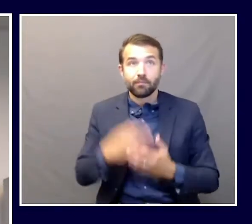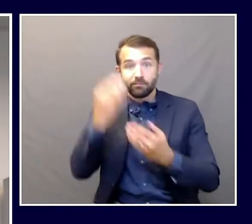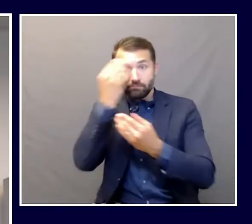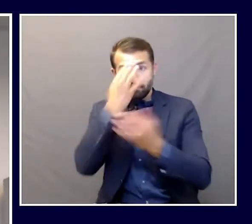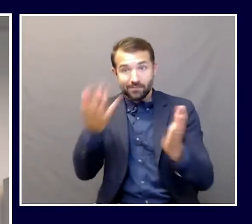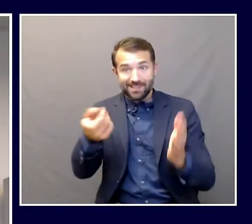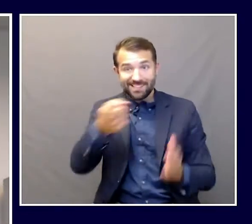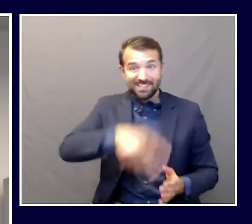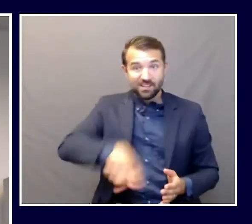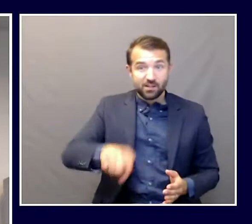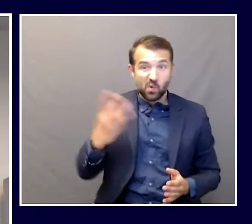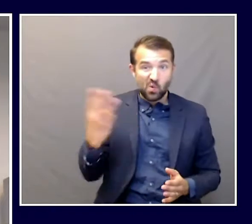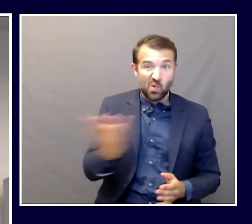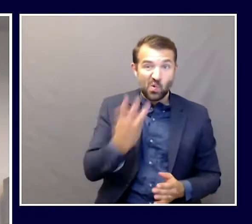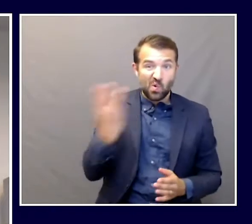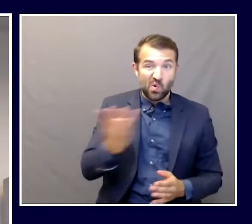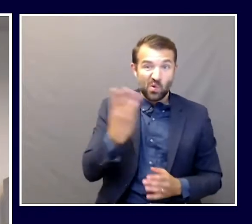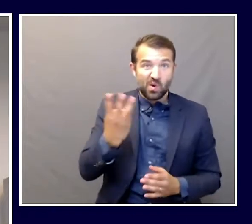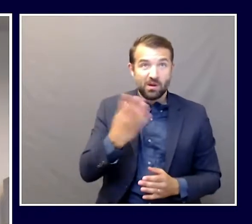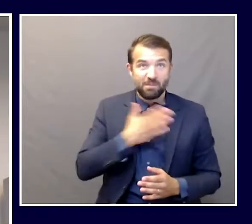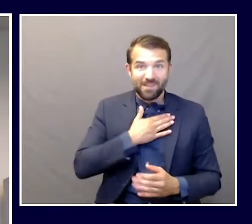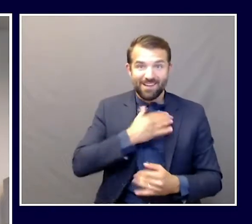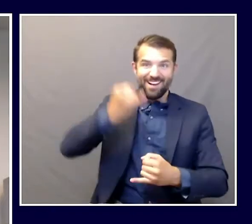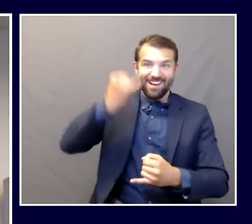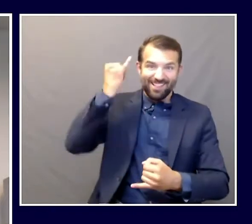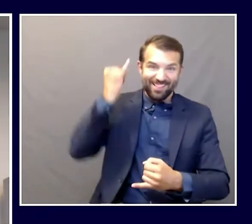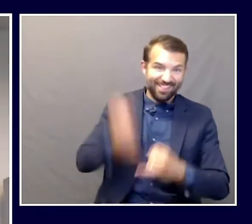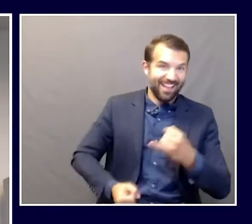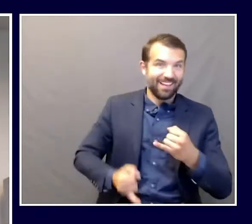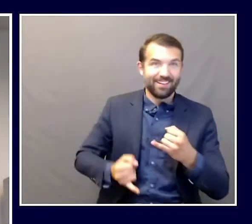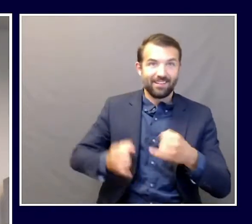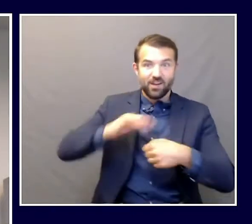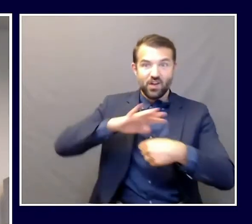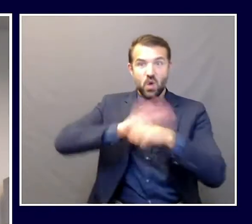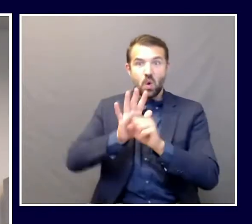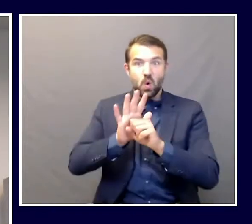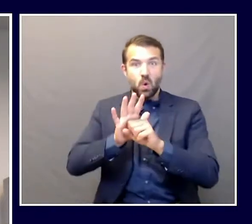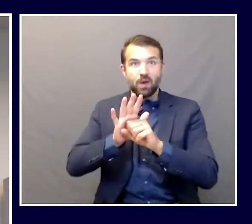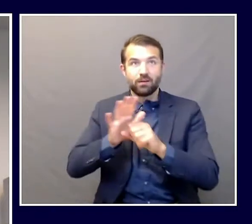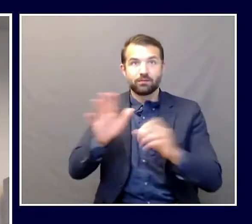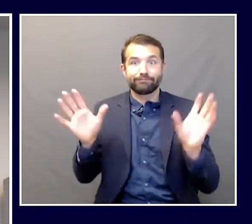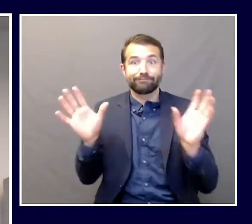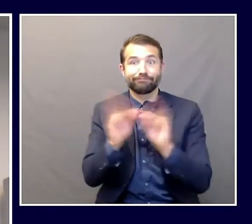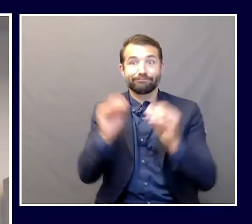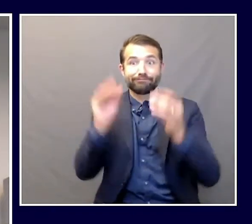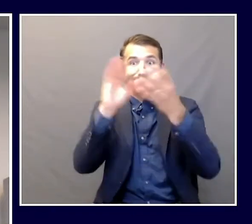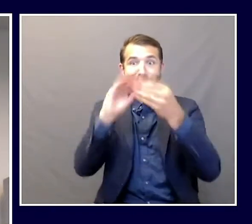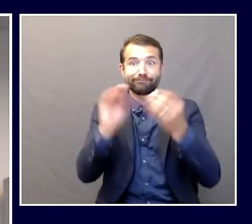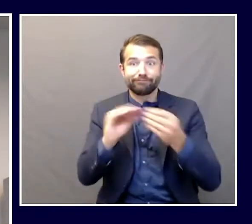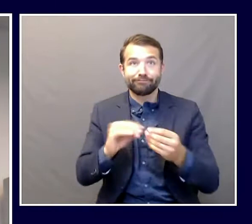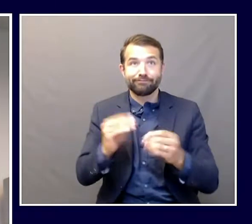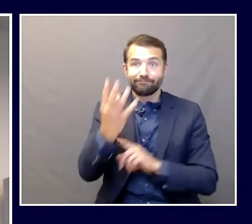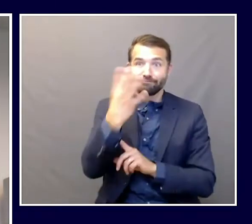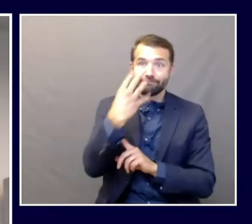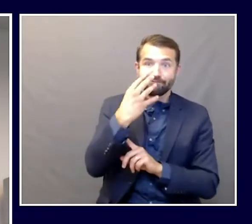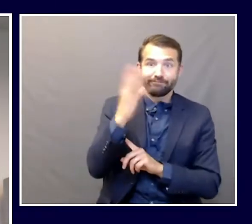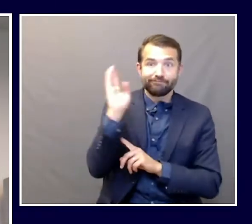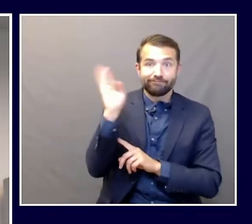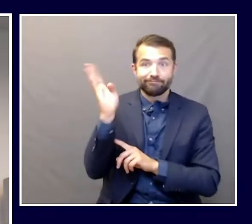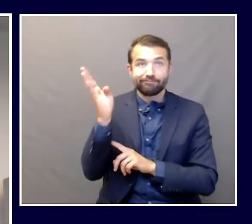final scheduled COVID-19 briefing. That will coincide with the end of Maine's civil state of